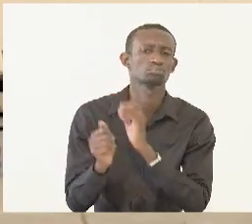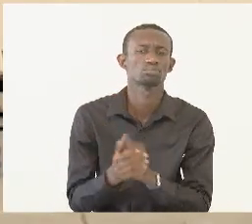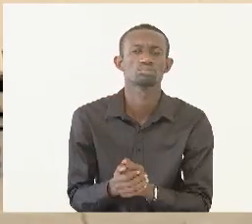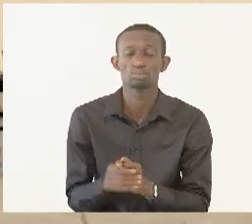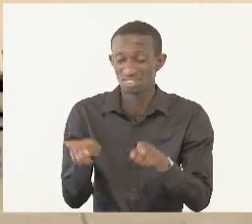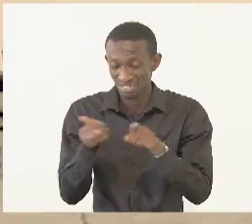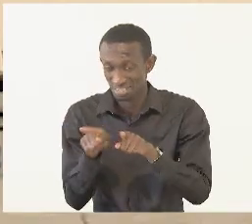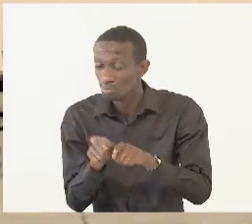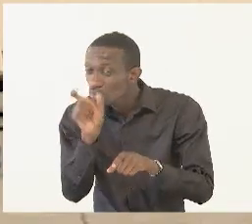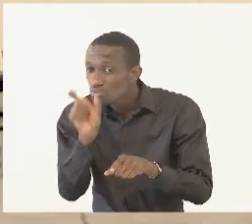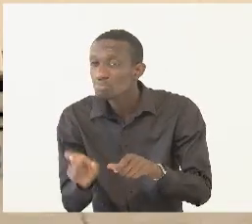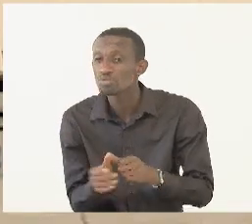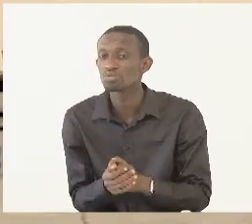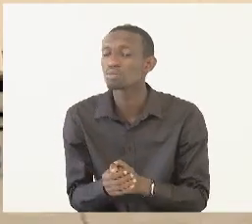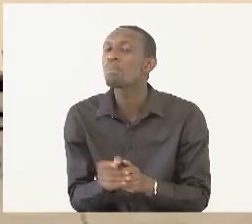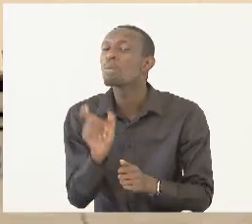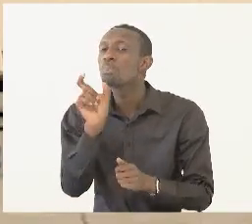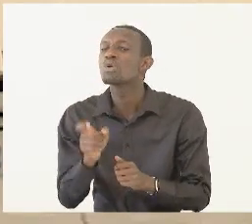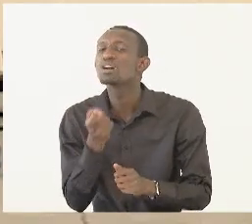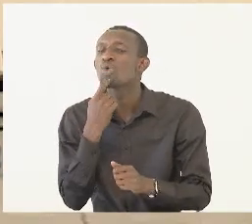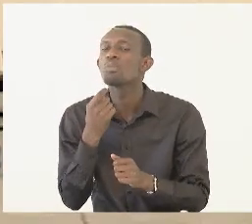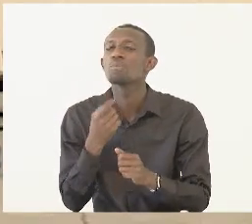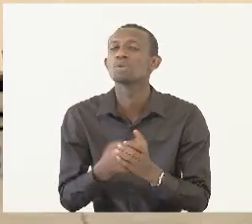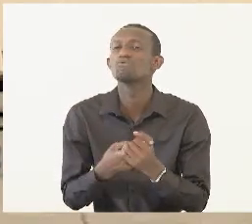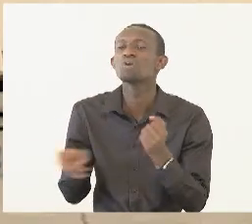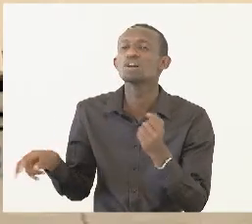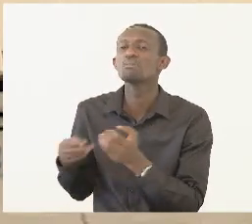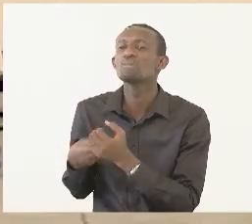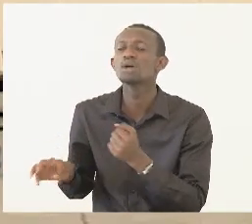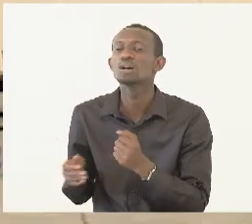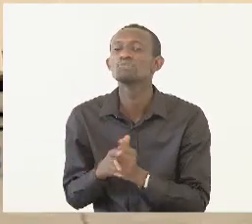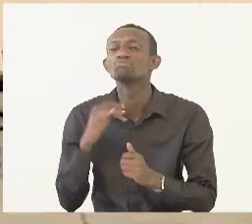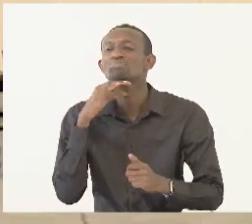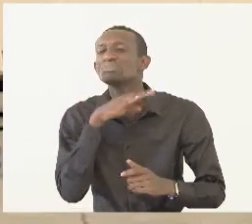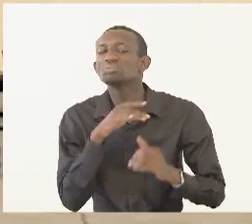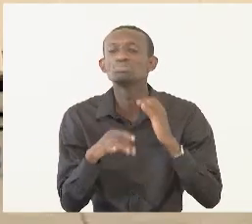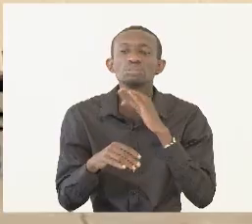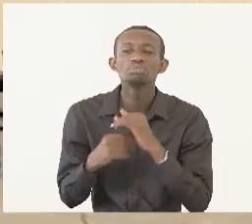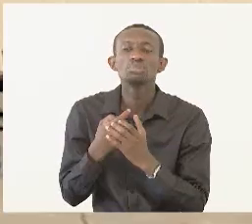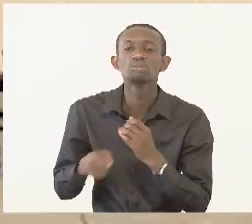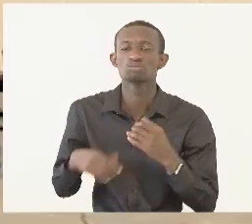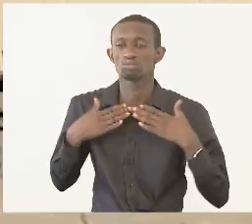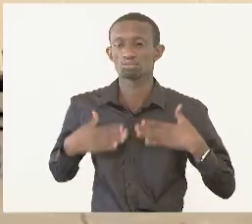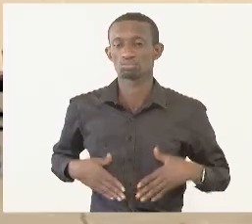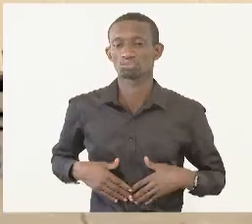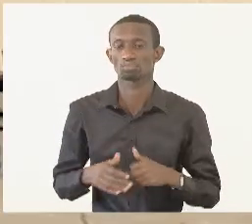human also has to remove these waste products from their body, because these waste products